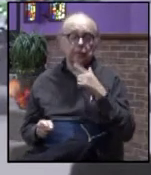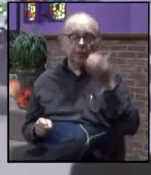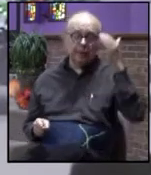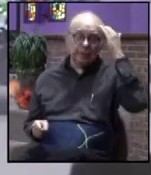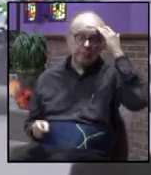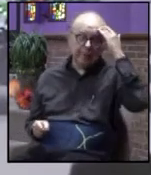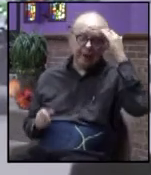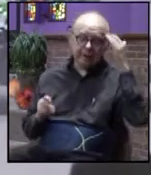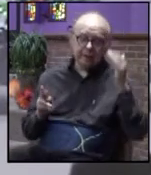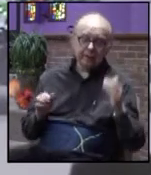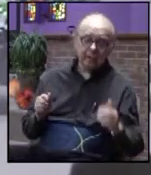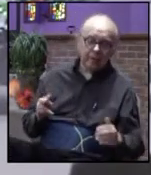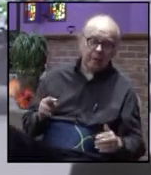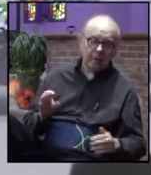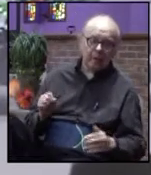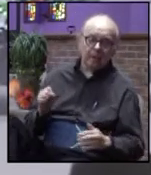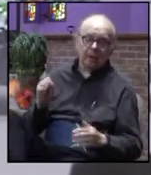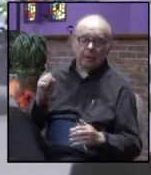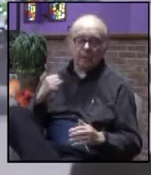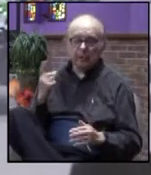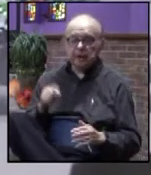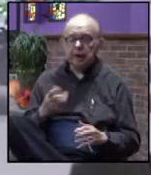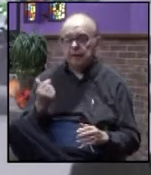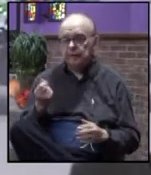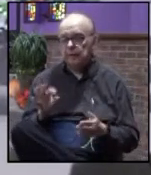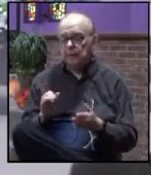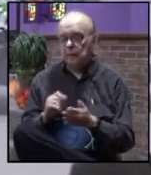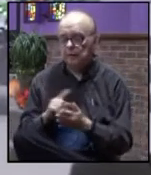okay? Because we need a few of those.